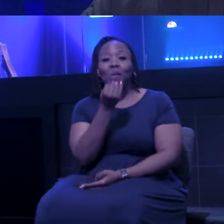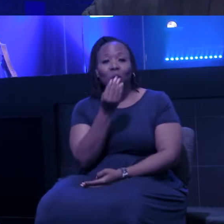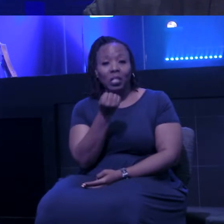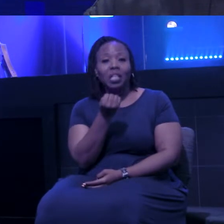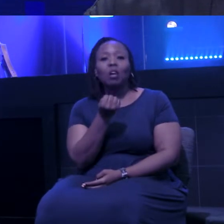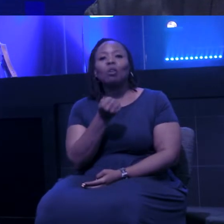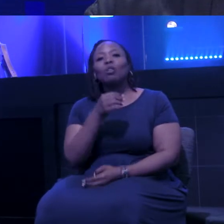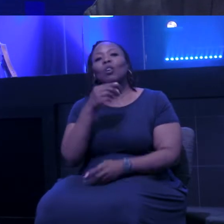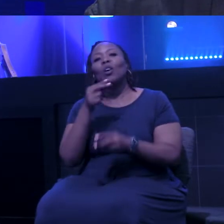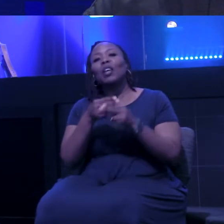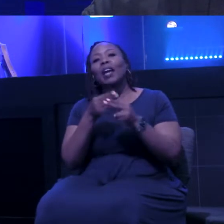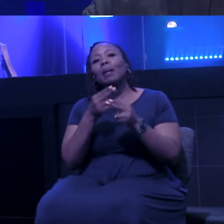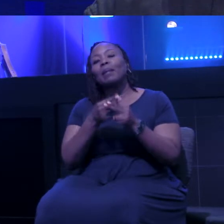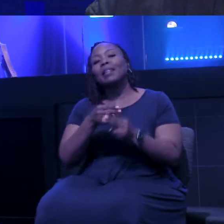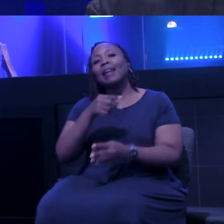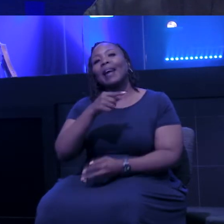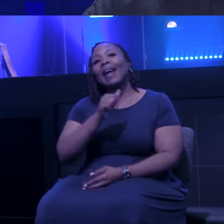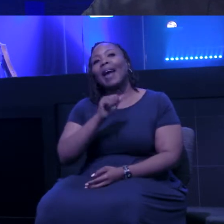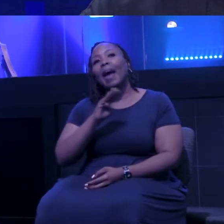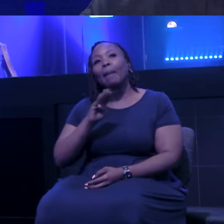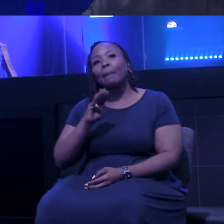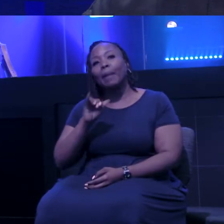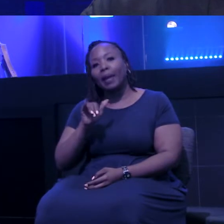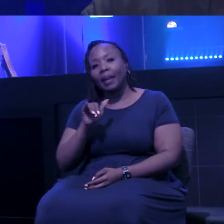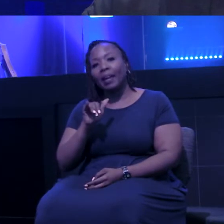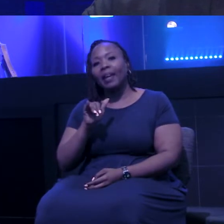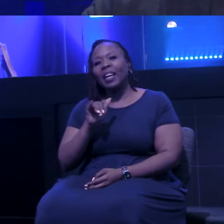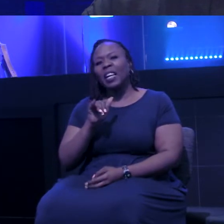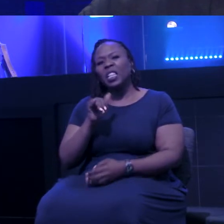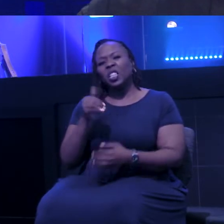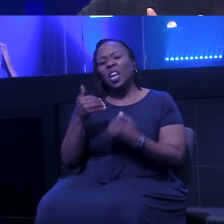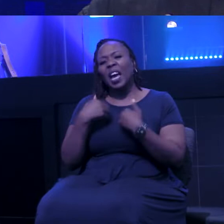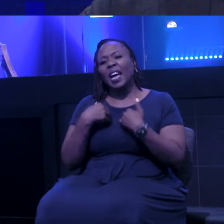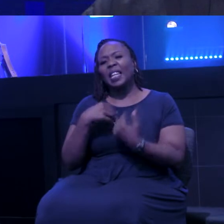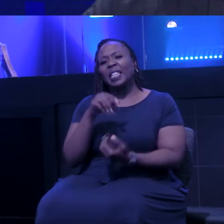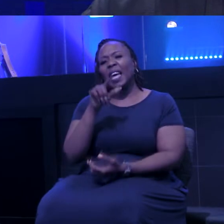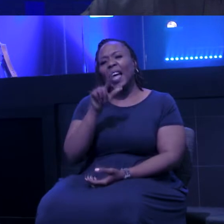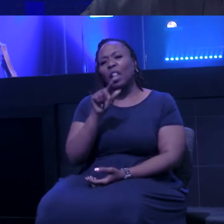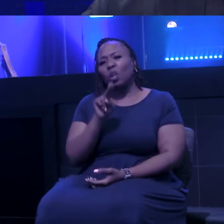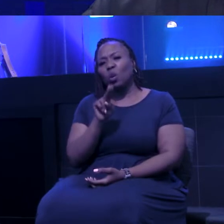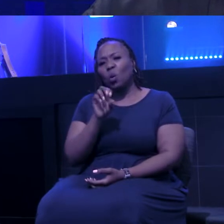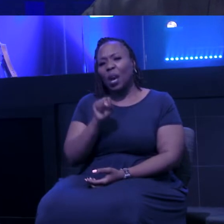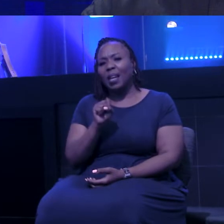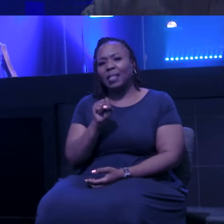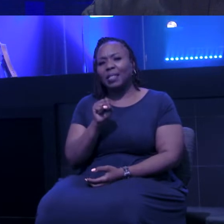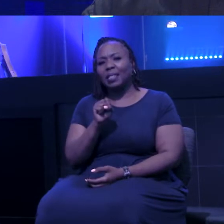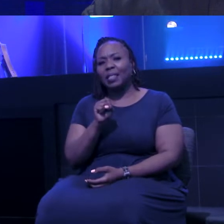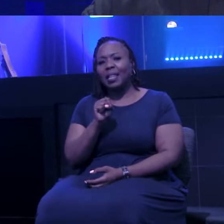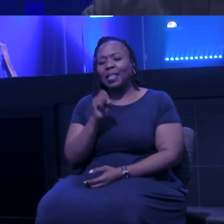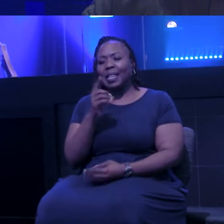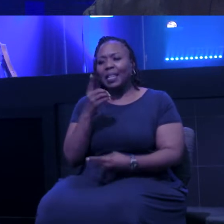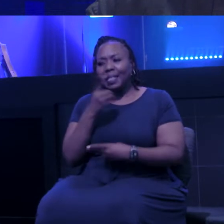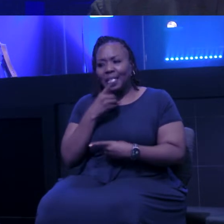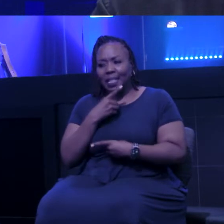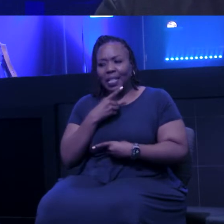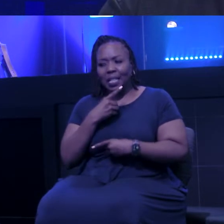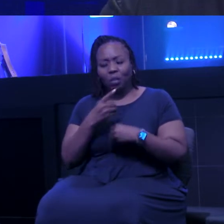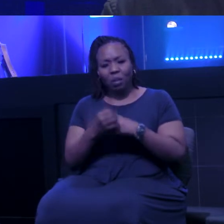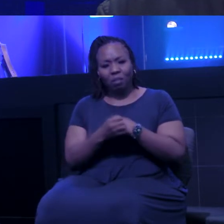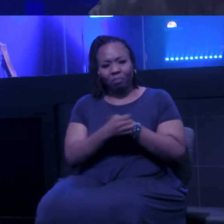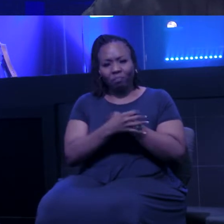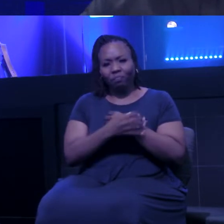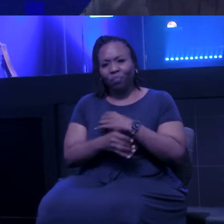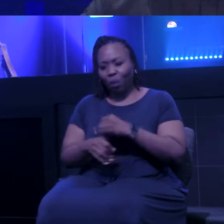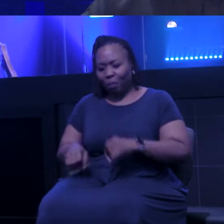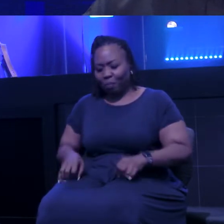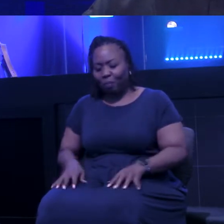She has LDS, Lewy Dietz syndrome, which is a connective tissue disorder, and she's, to date,